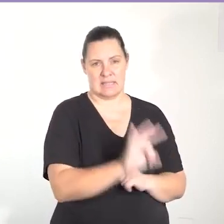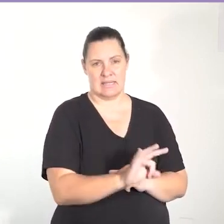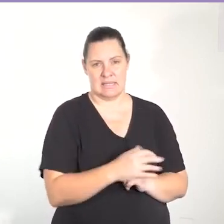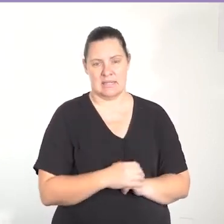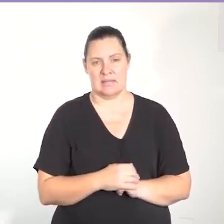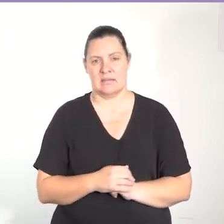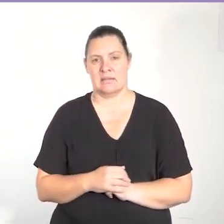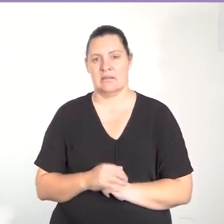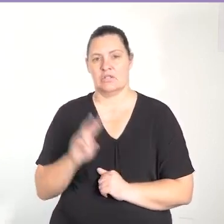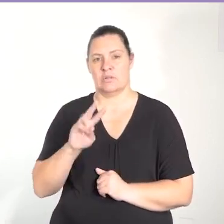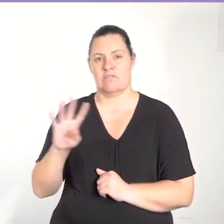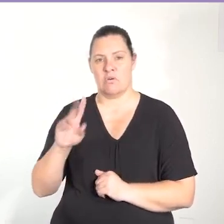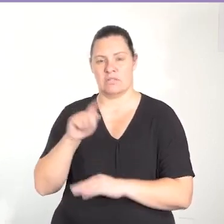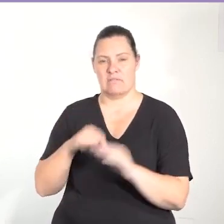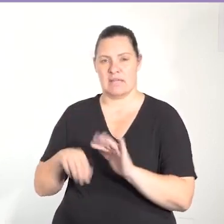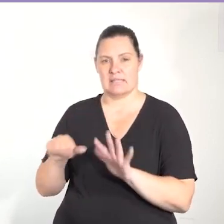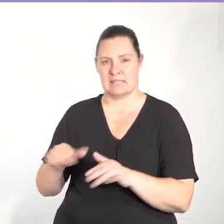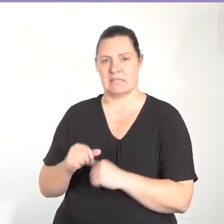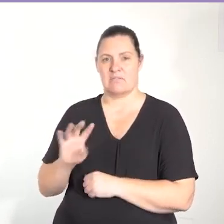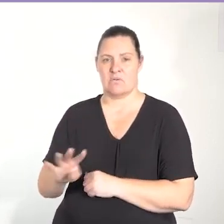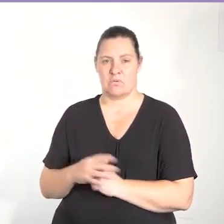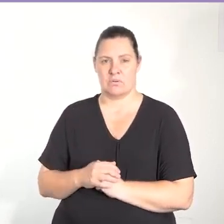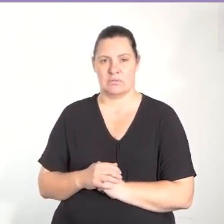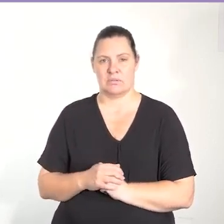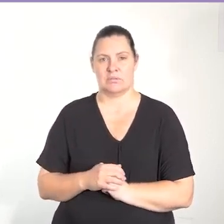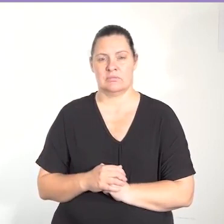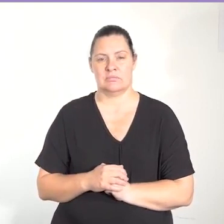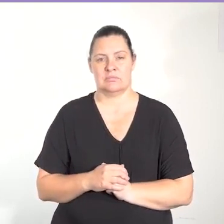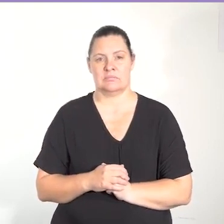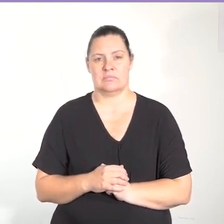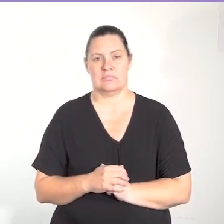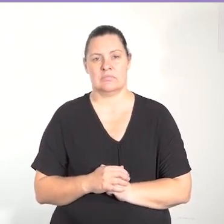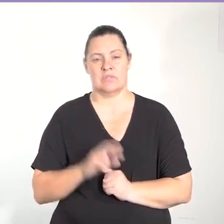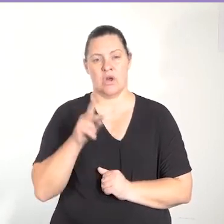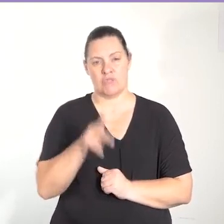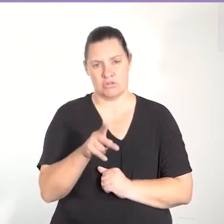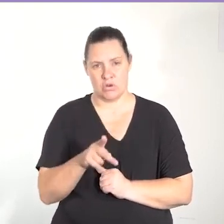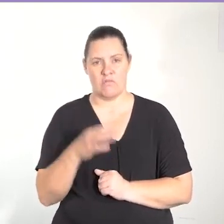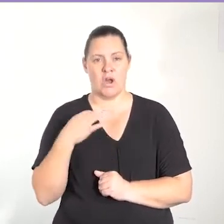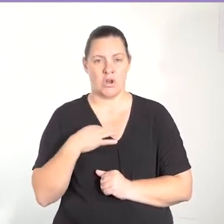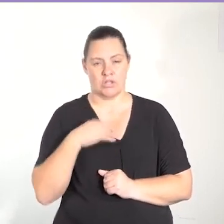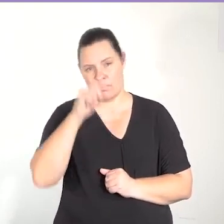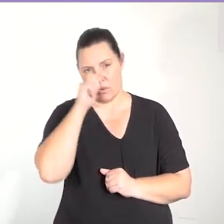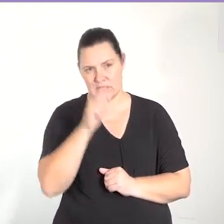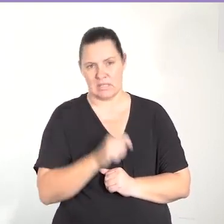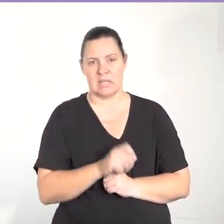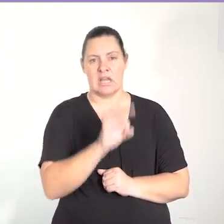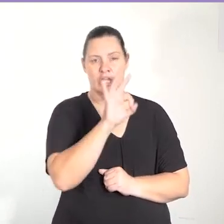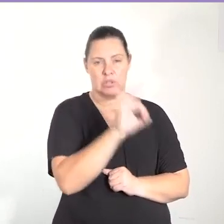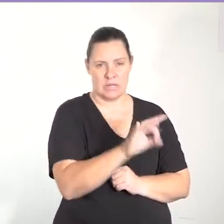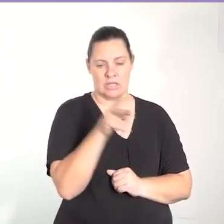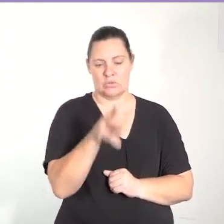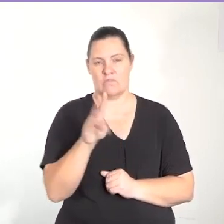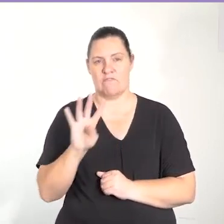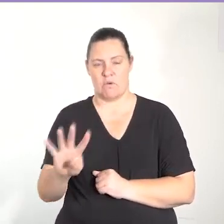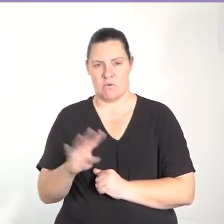3. 24 divided by 6 gives us 4. So the ratio of girls to boys is